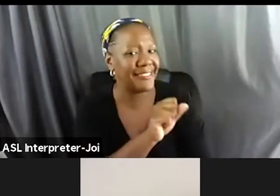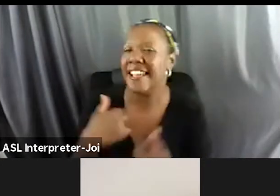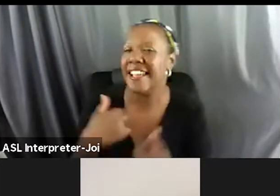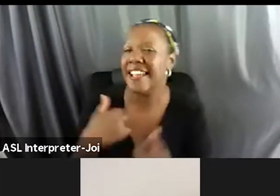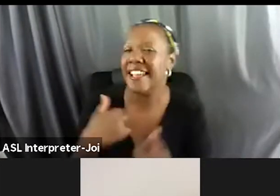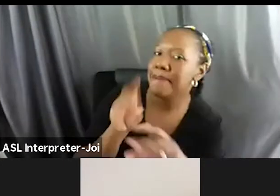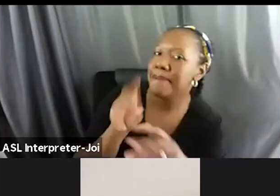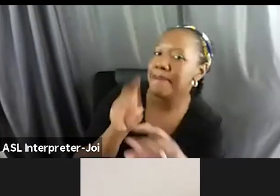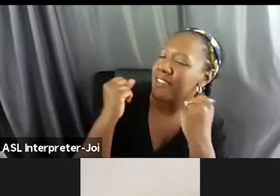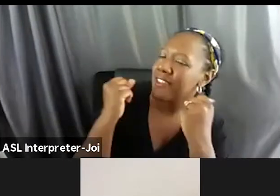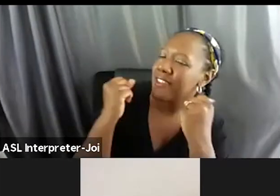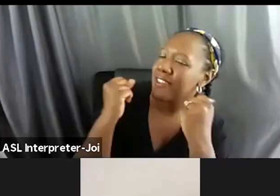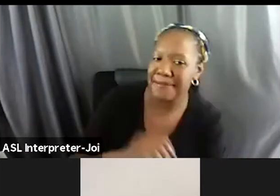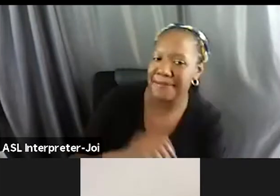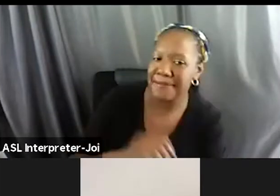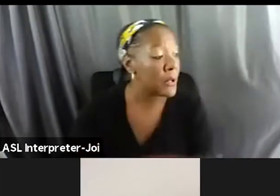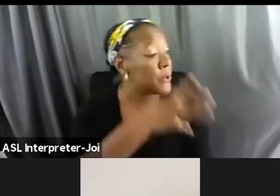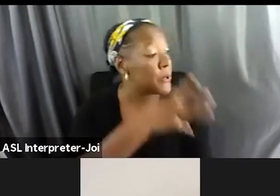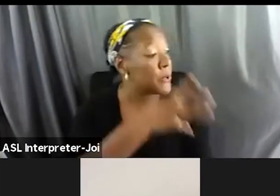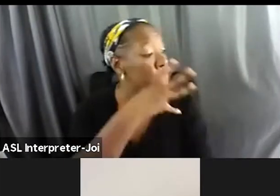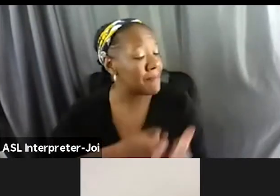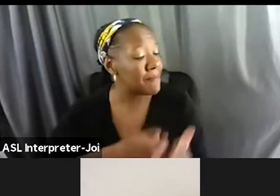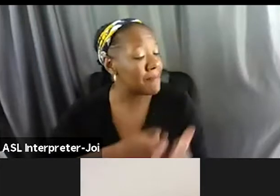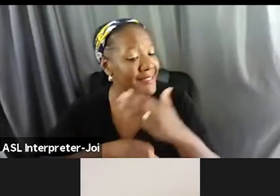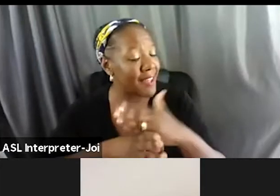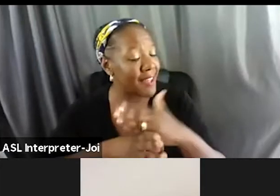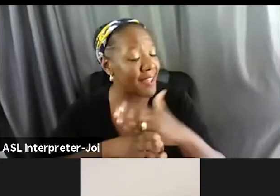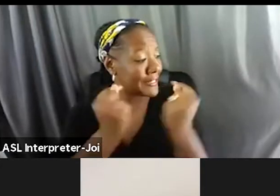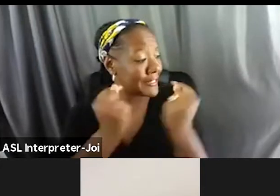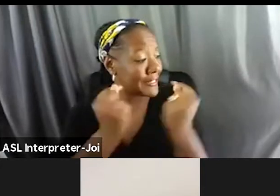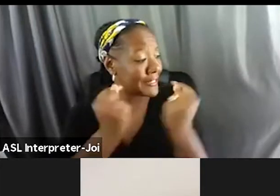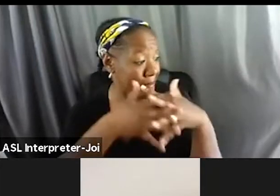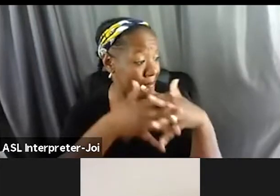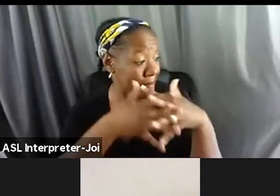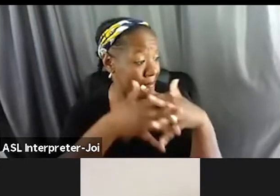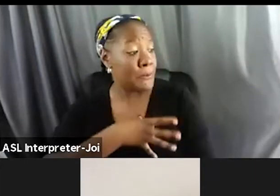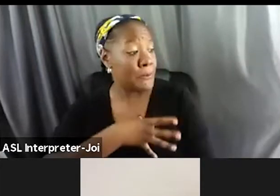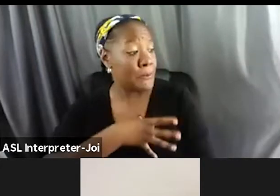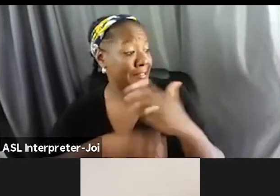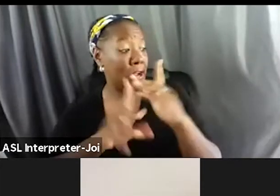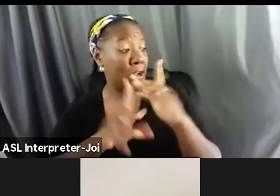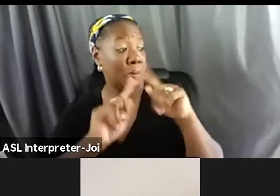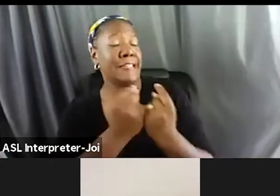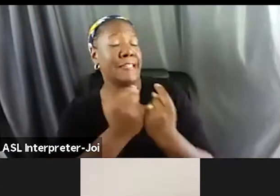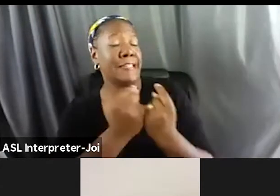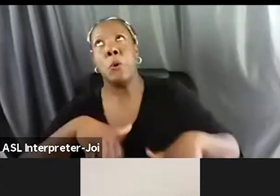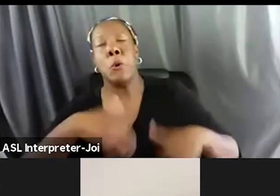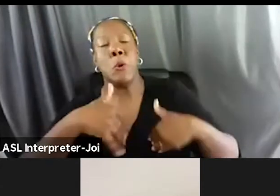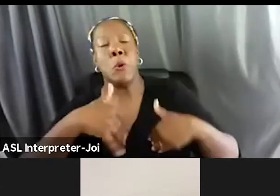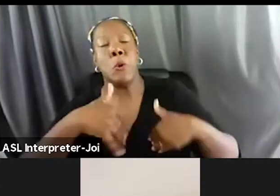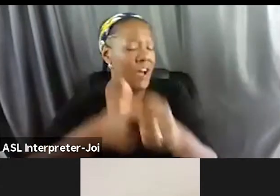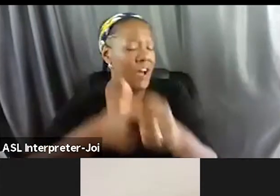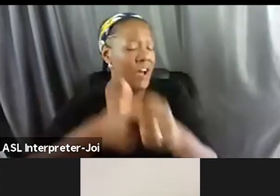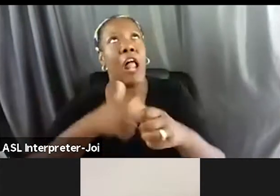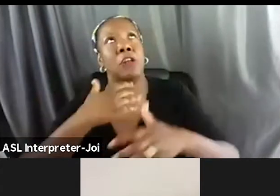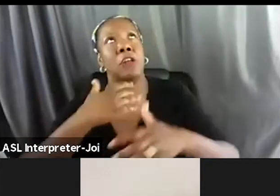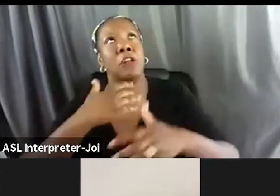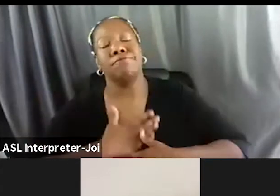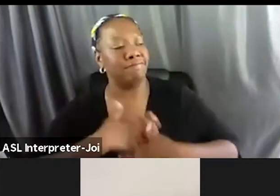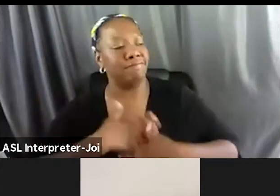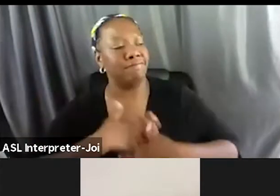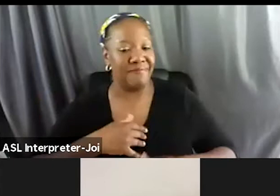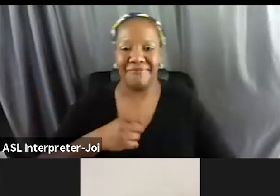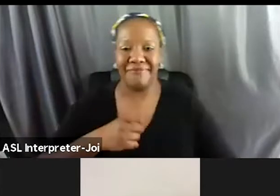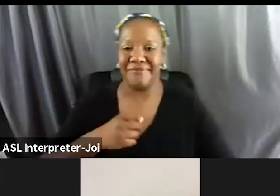stuff. the women's soccer team, the American women's soccer team is amazing to follow. So I'm right there with you. I've done a